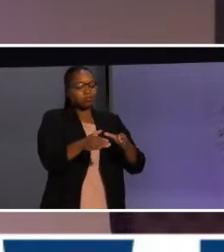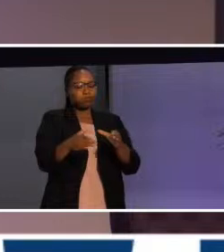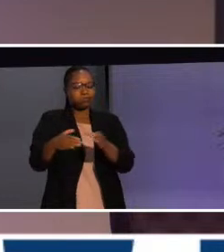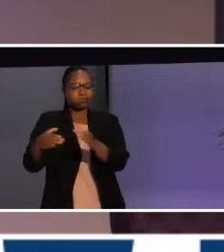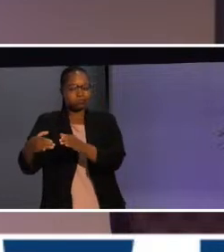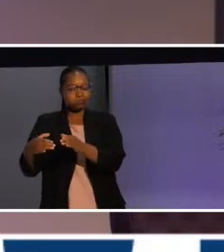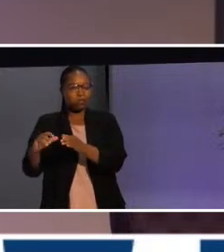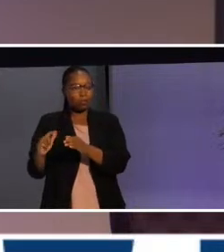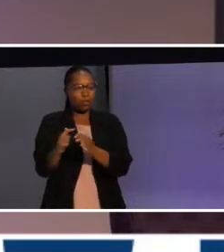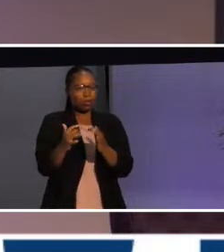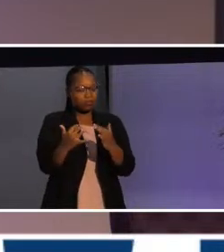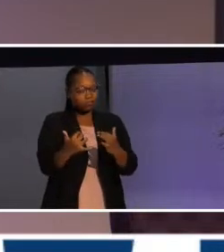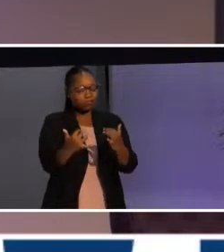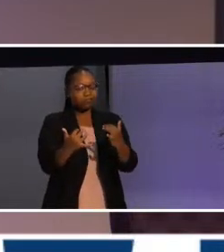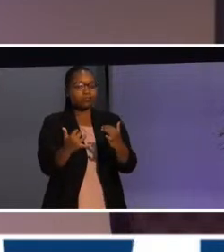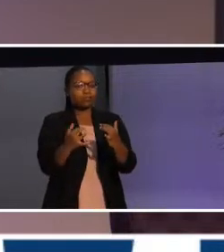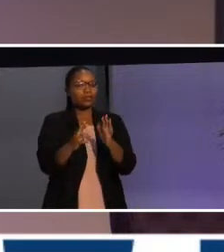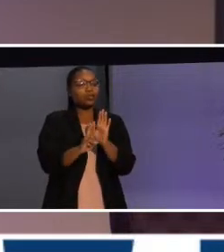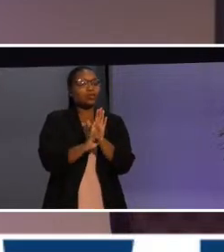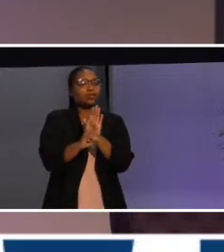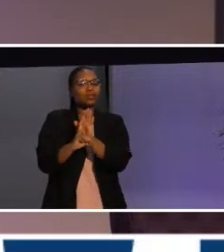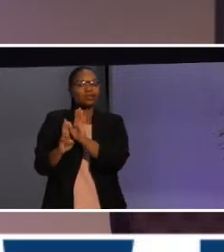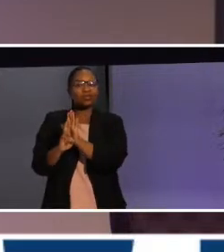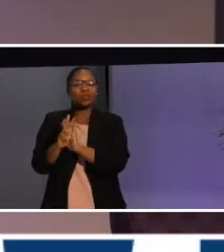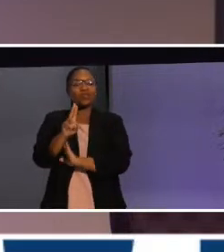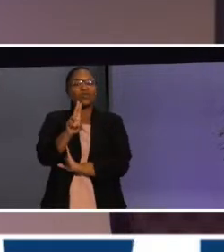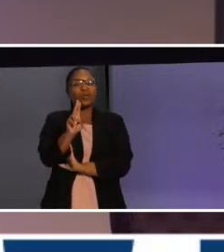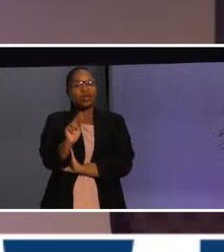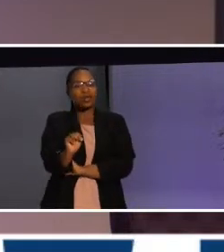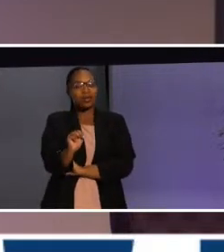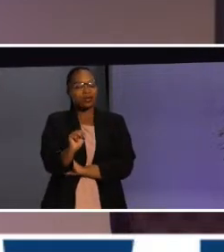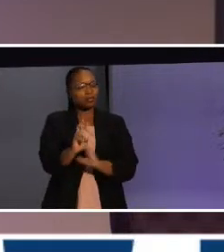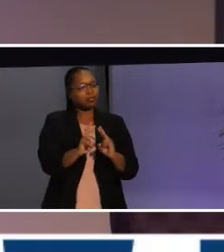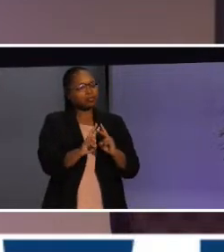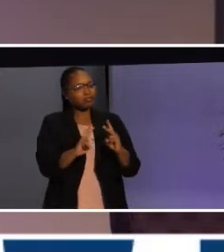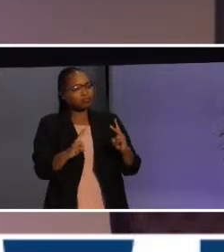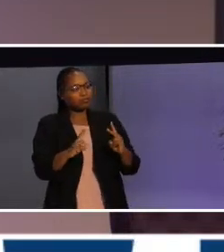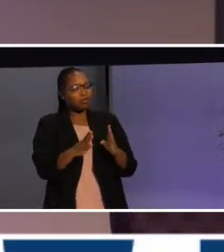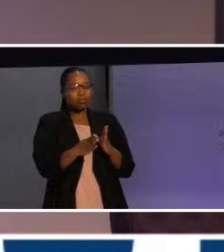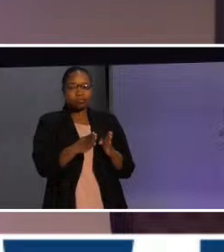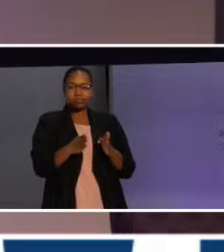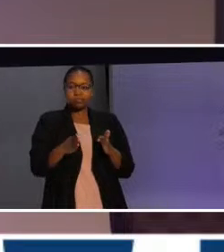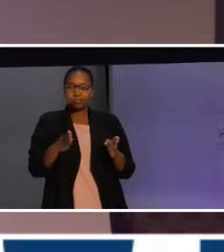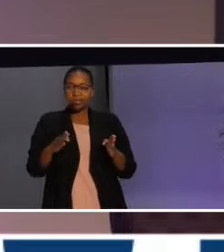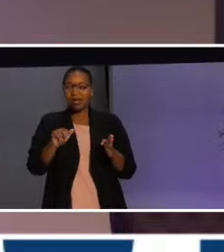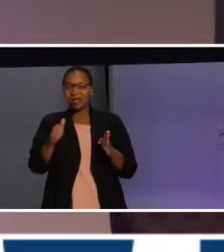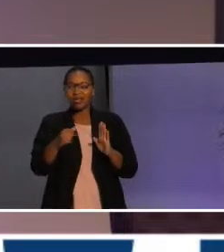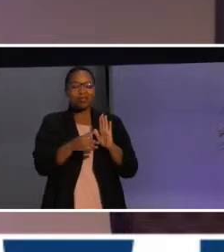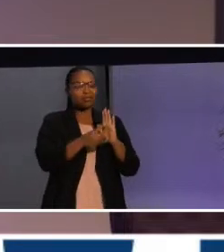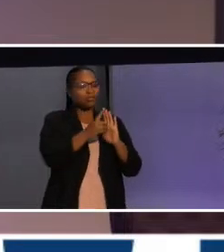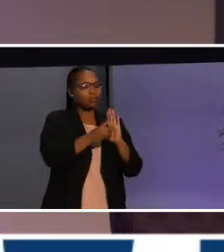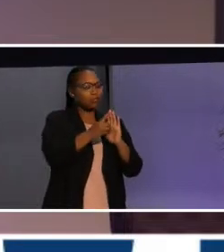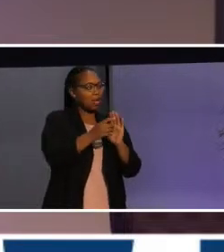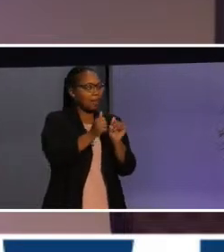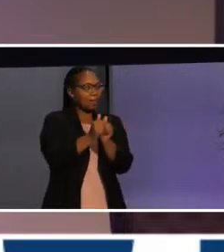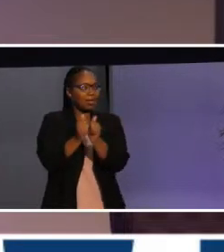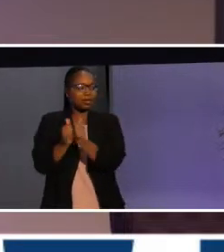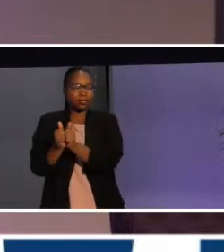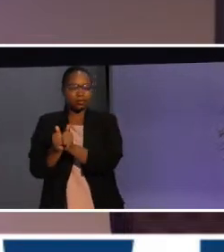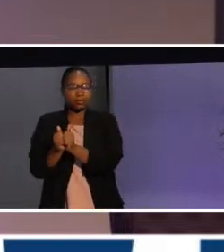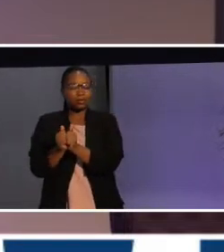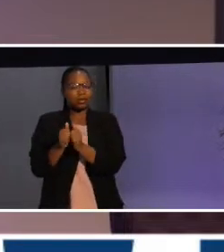representatives of the United Nations agencies and other development partners, and representatives of